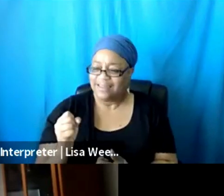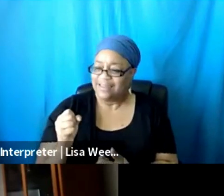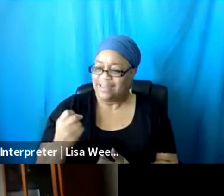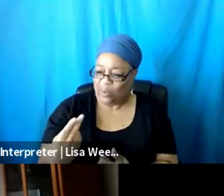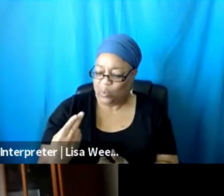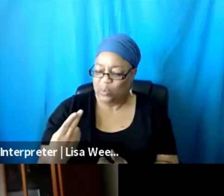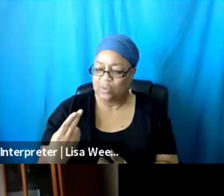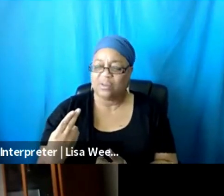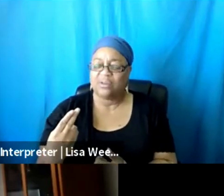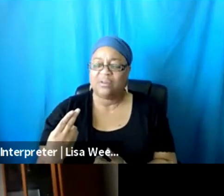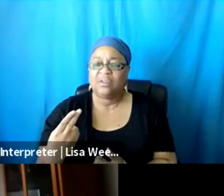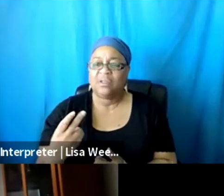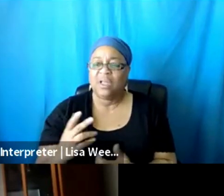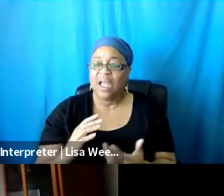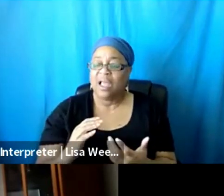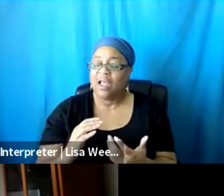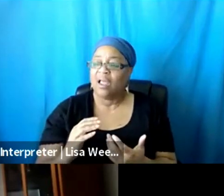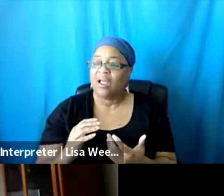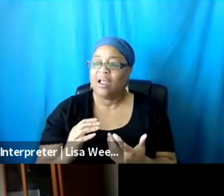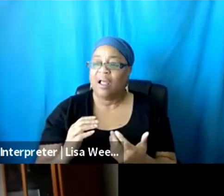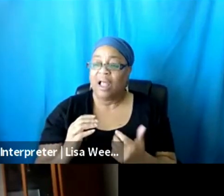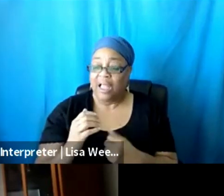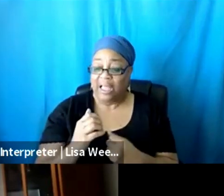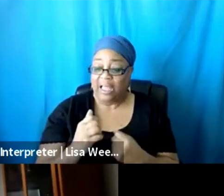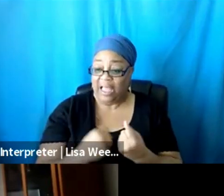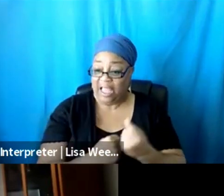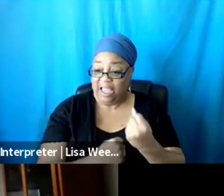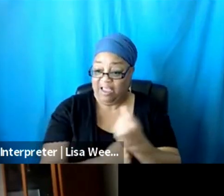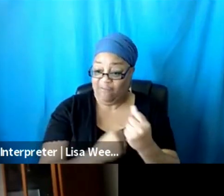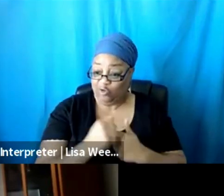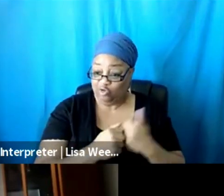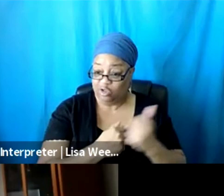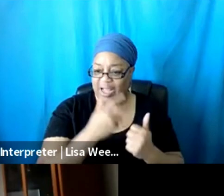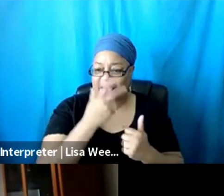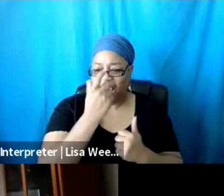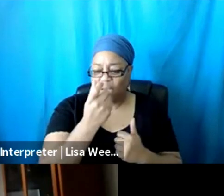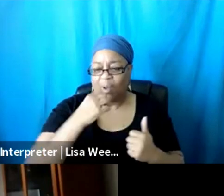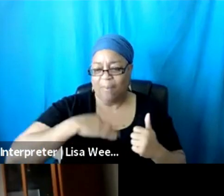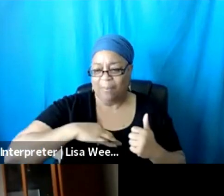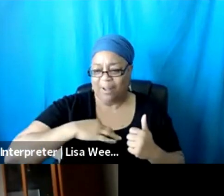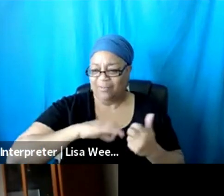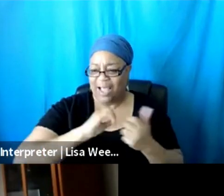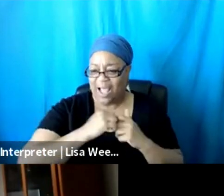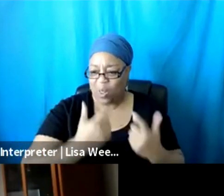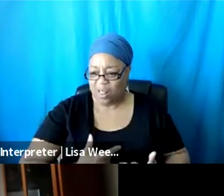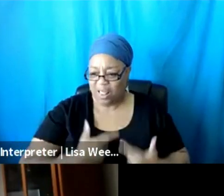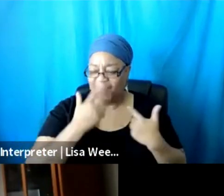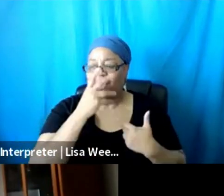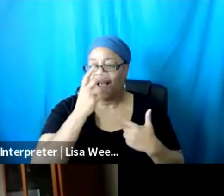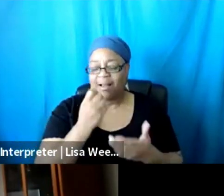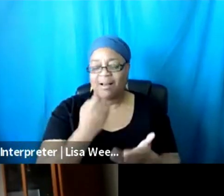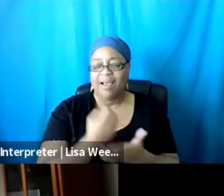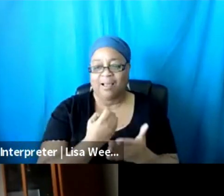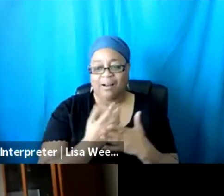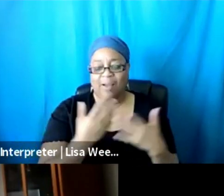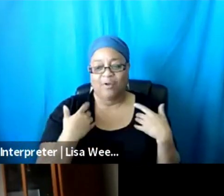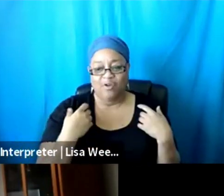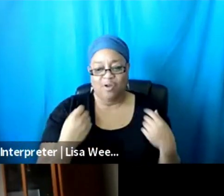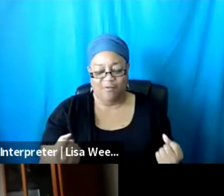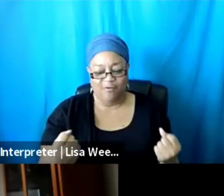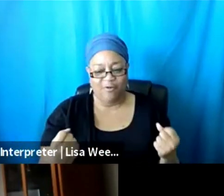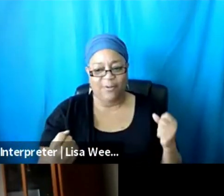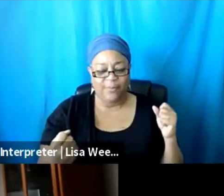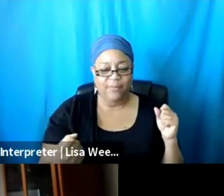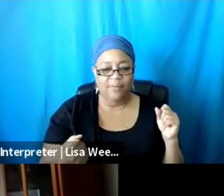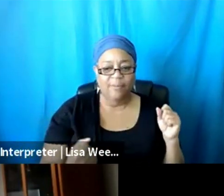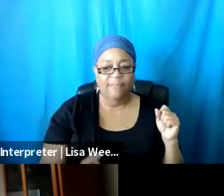can benefit public health, quality of life, and our economic recovery. Thank you very much.